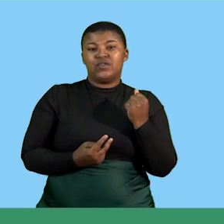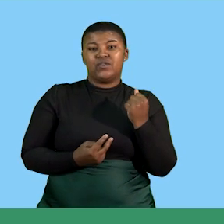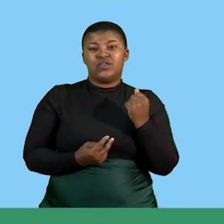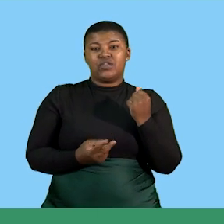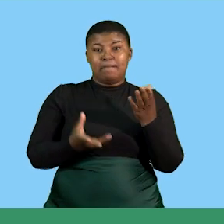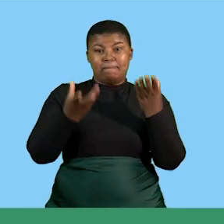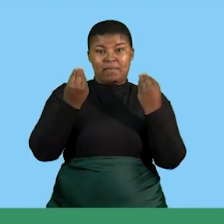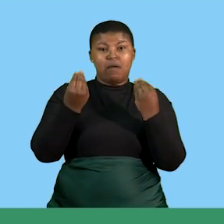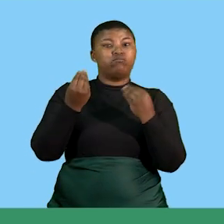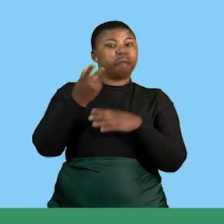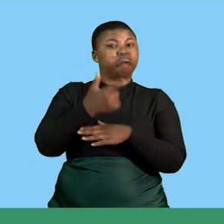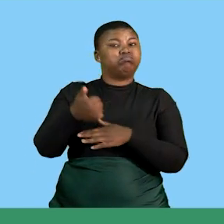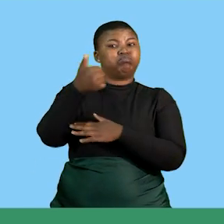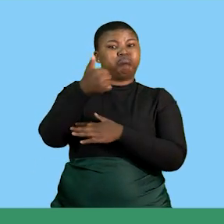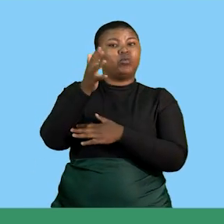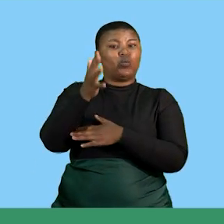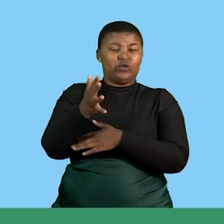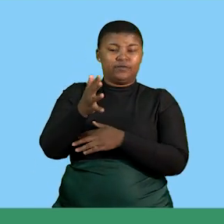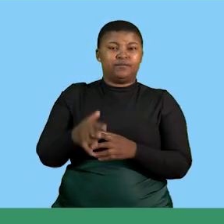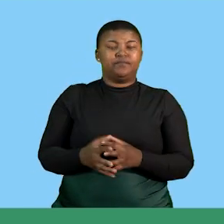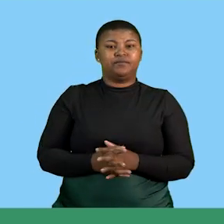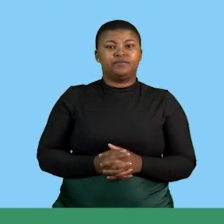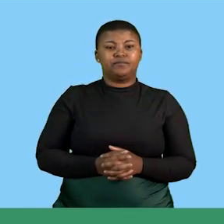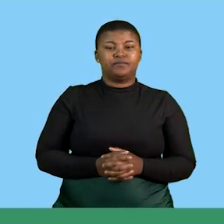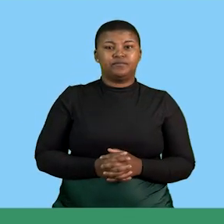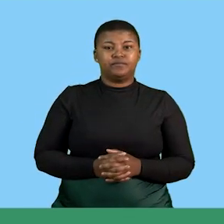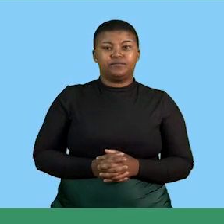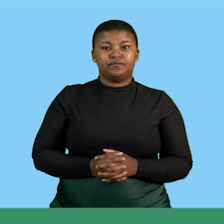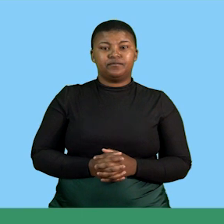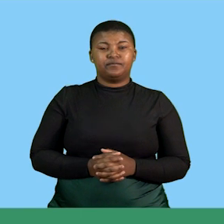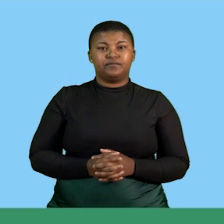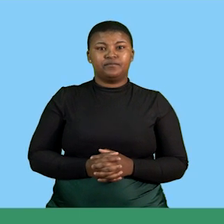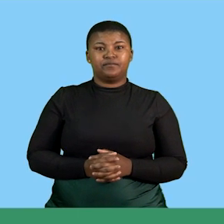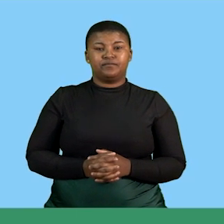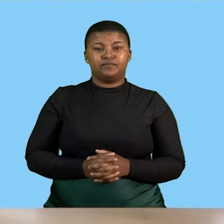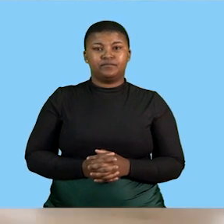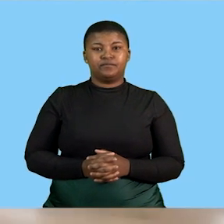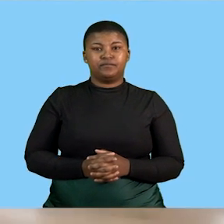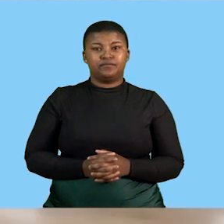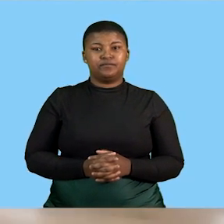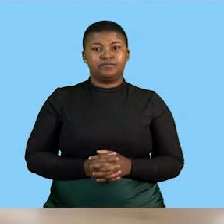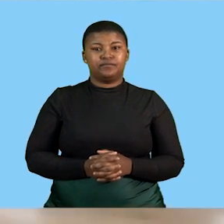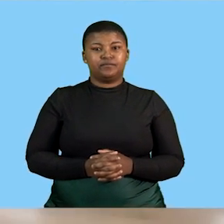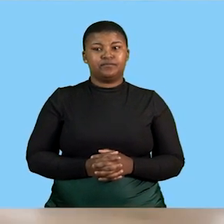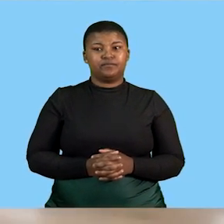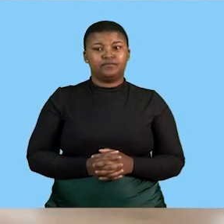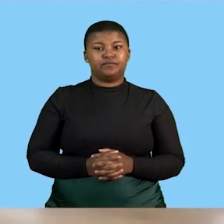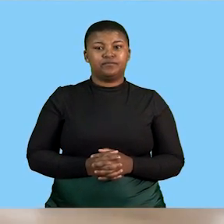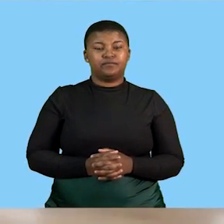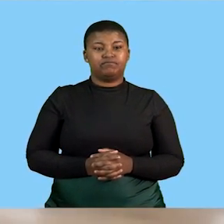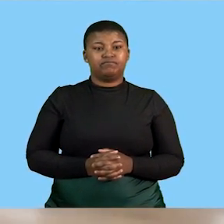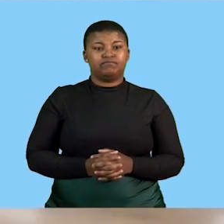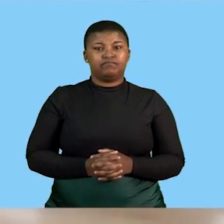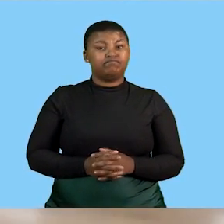are getting promotion or advertisement from this specific project. So this will be then, of